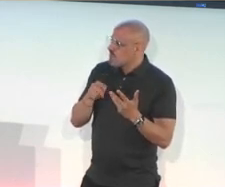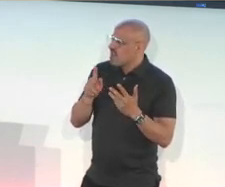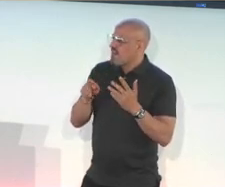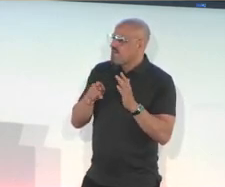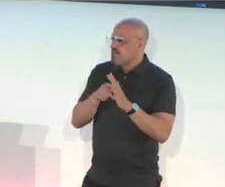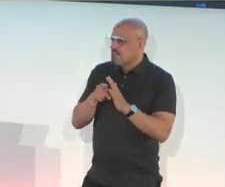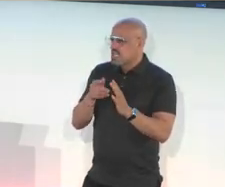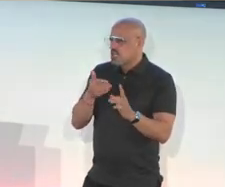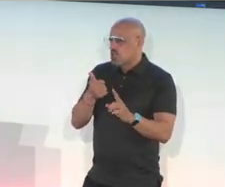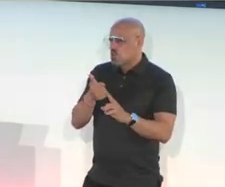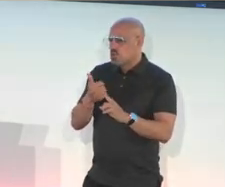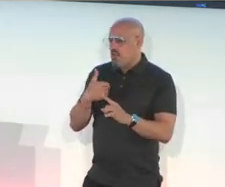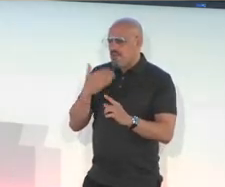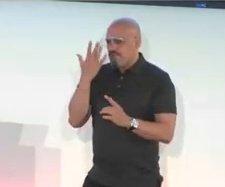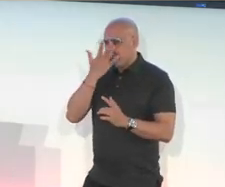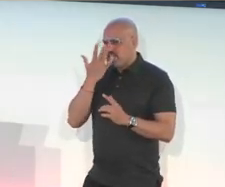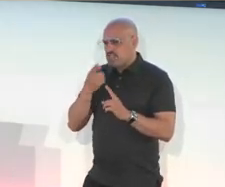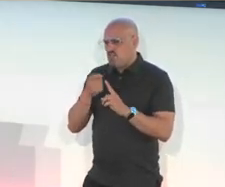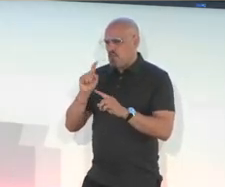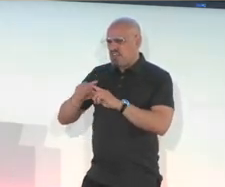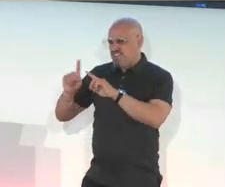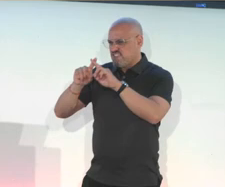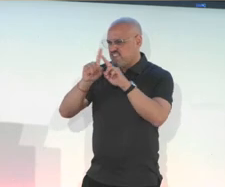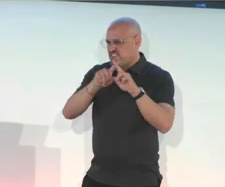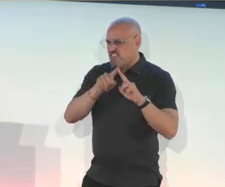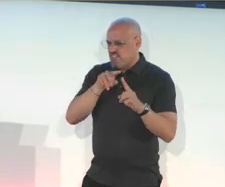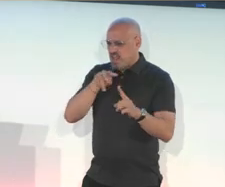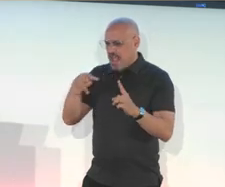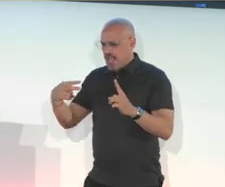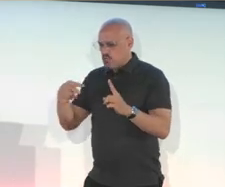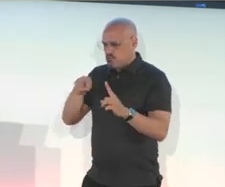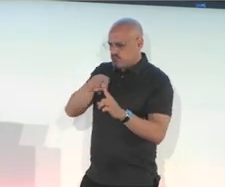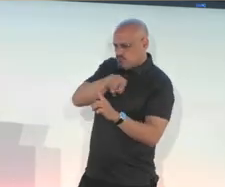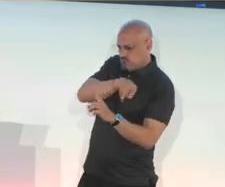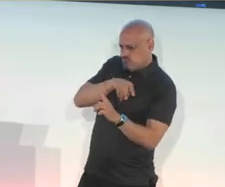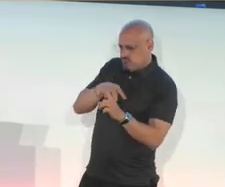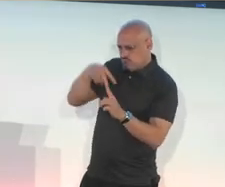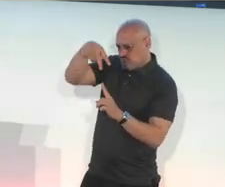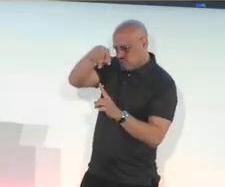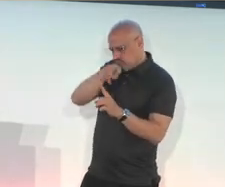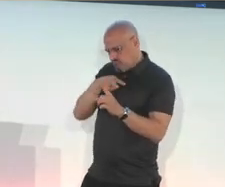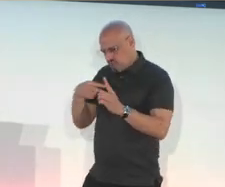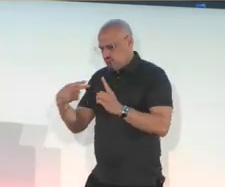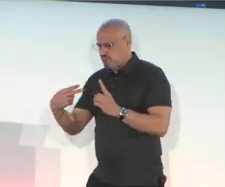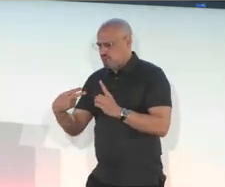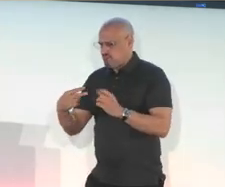videos which have faces from different angles. And